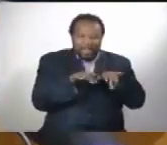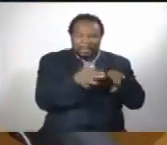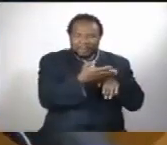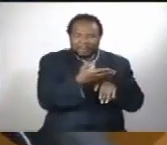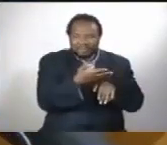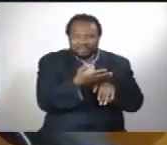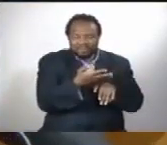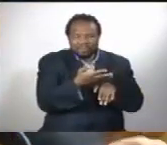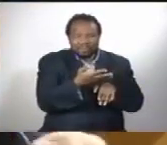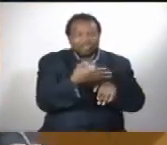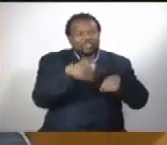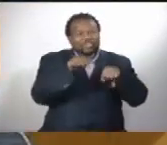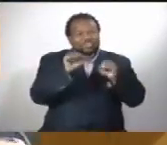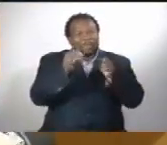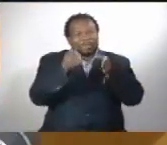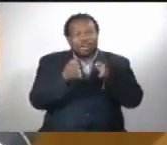Honourable Chairperson,